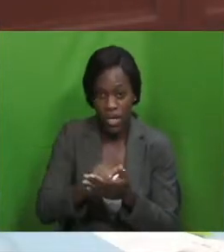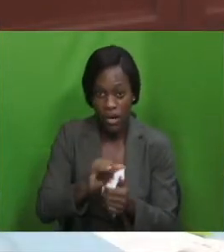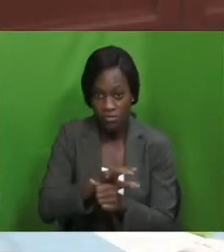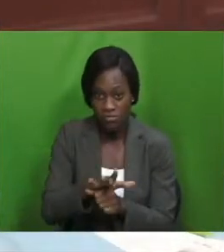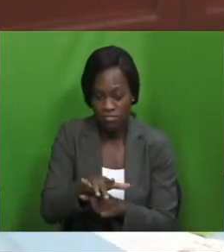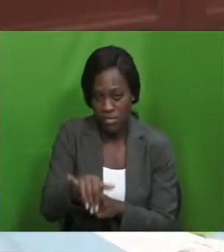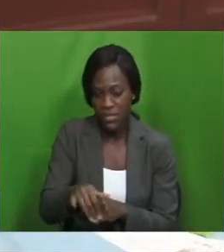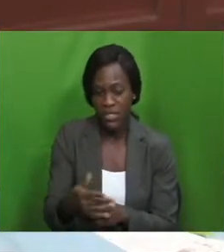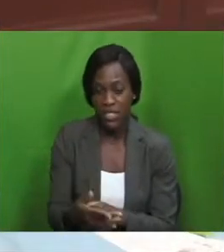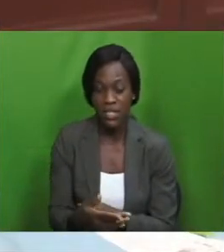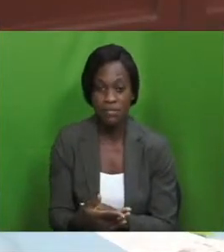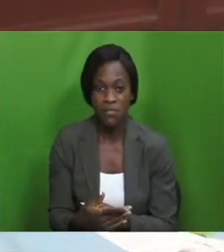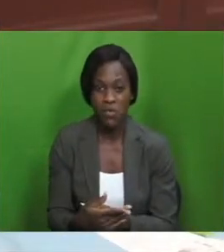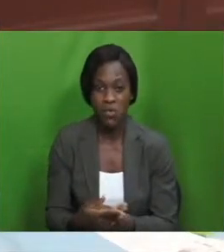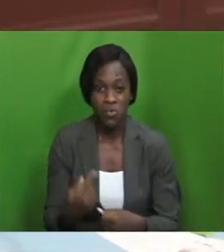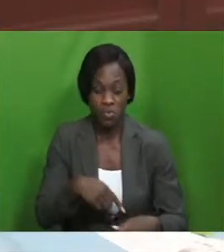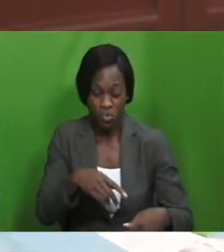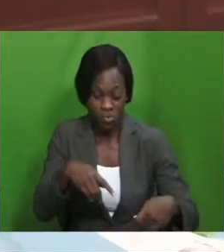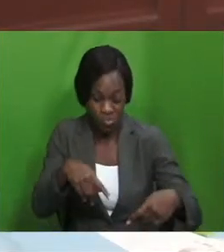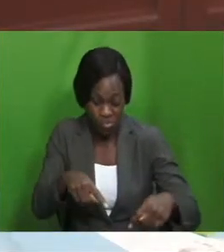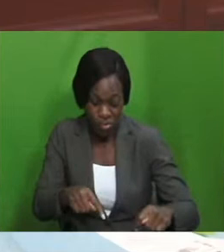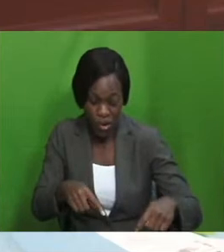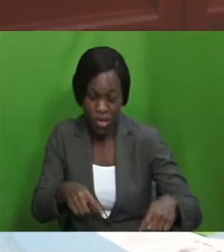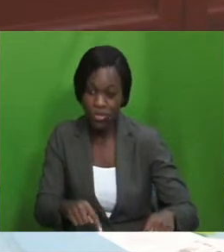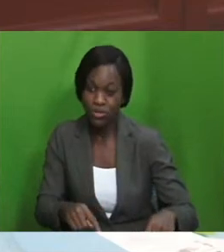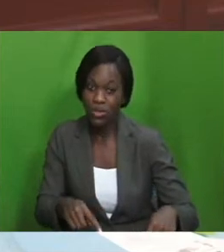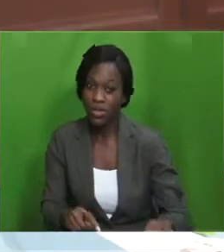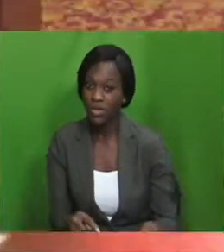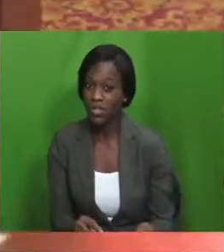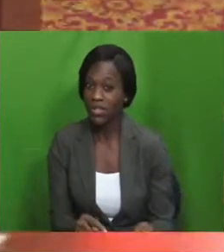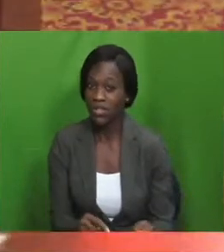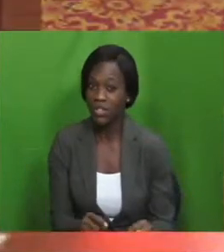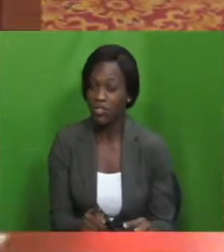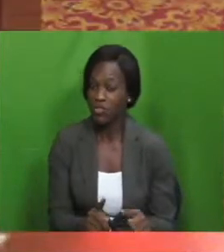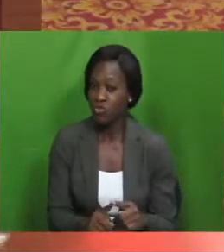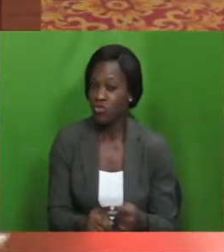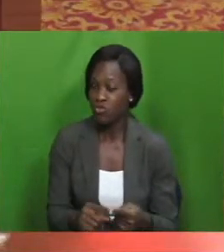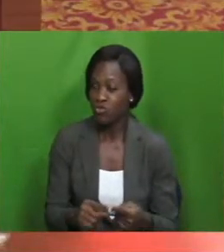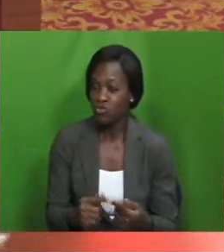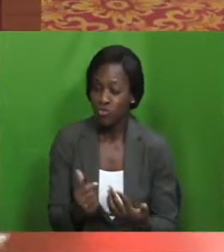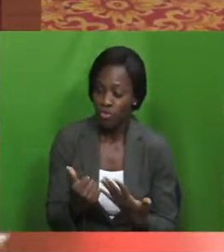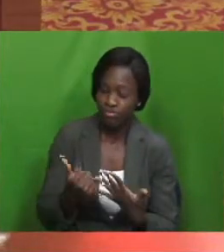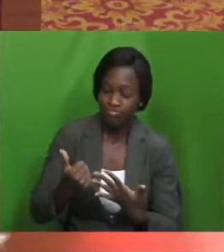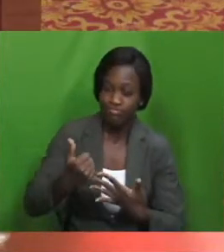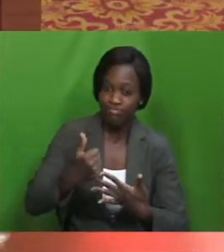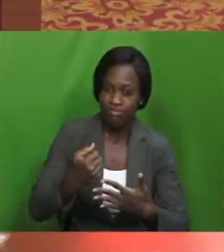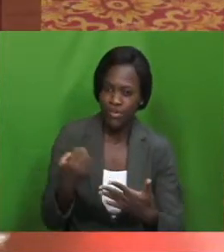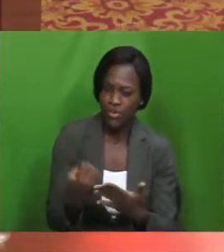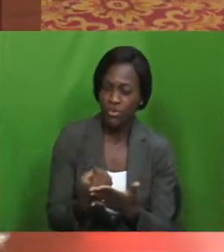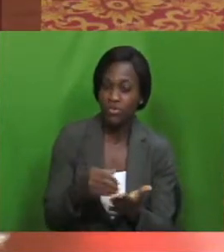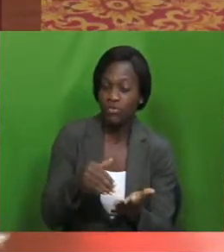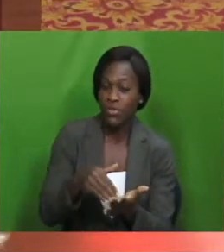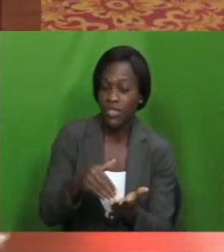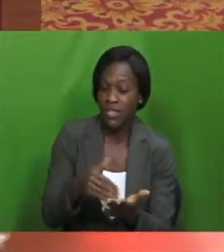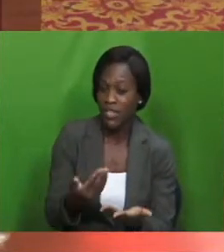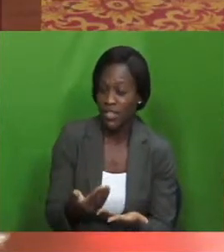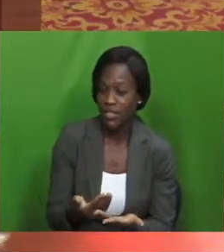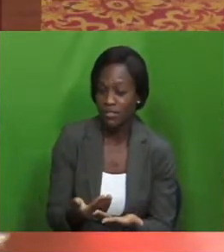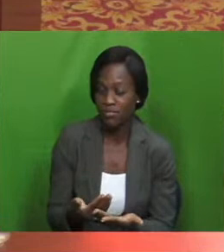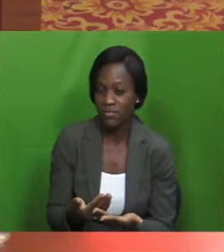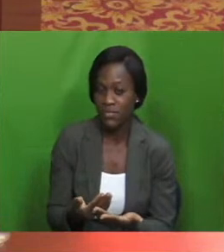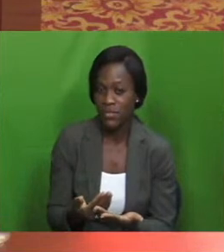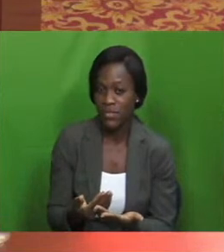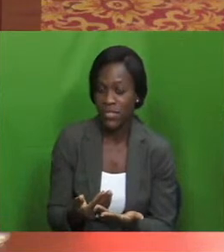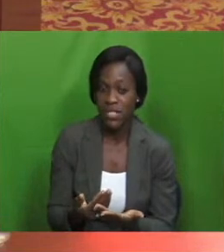and hence efforts must be made in the context to reinvigorate the economy. The fiscal measures contained in the 2021 budget, the